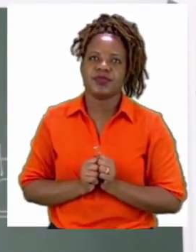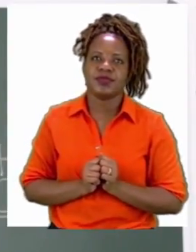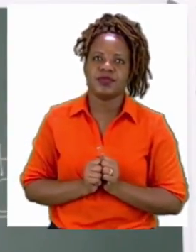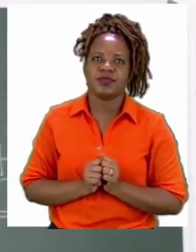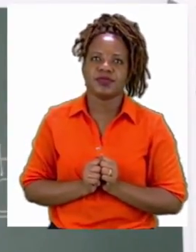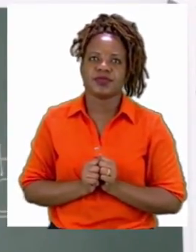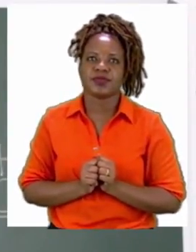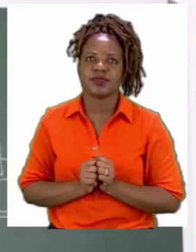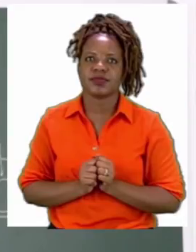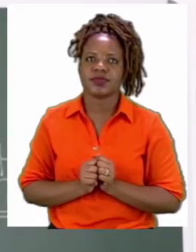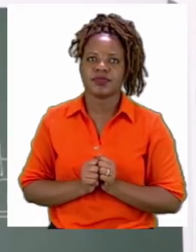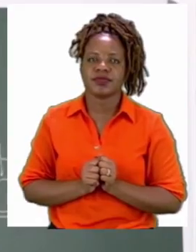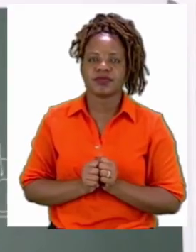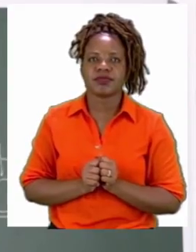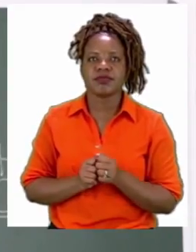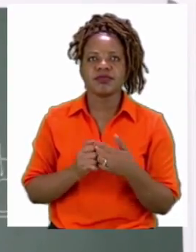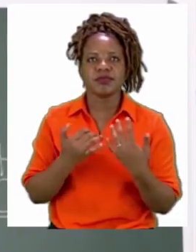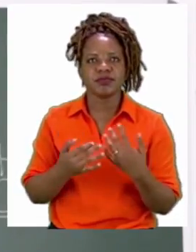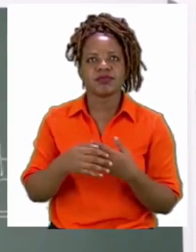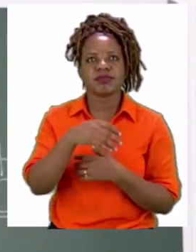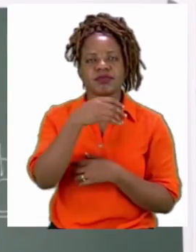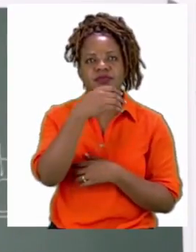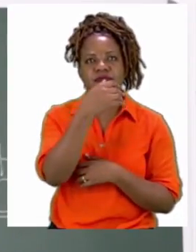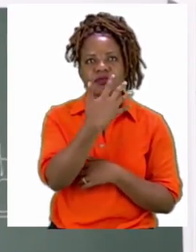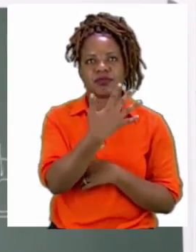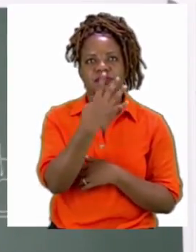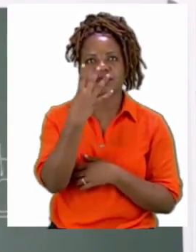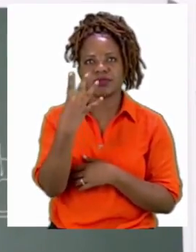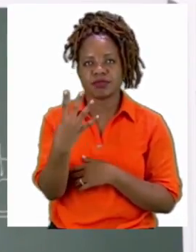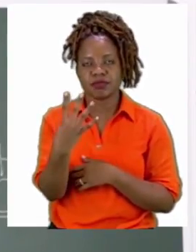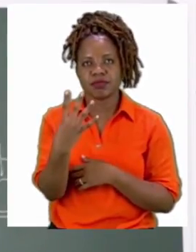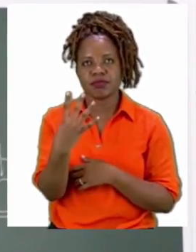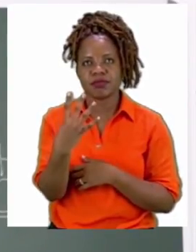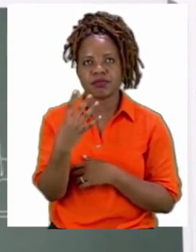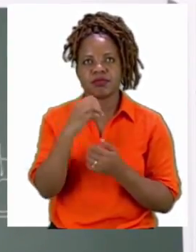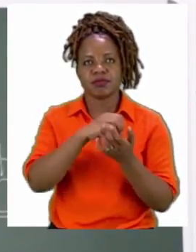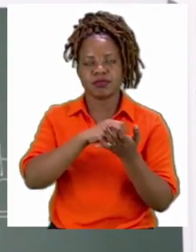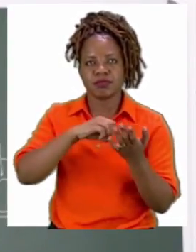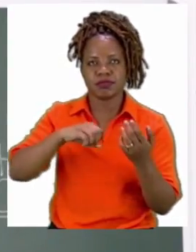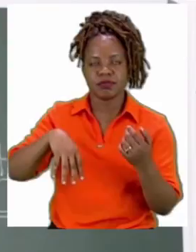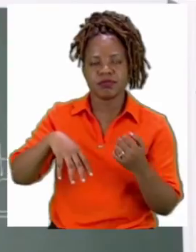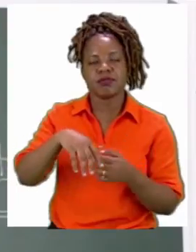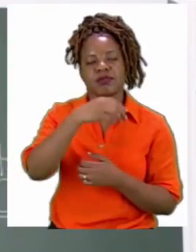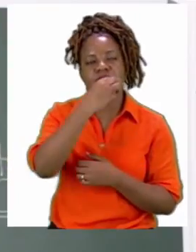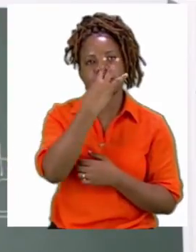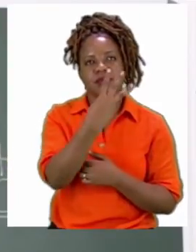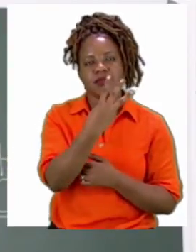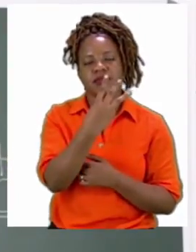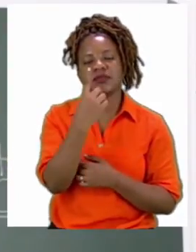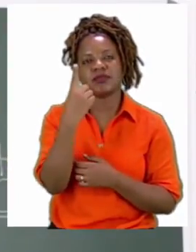So our total is 23. Our sum now says